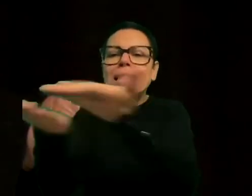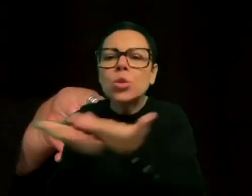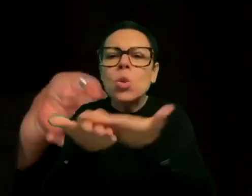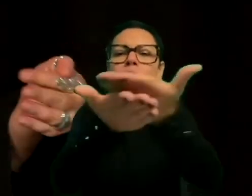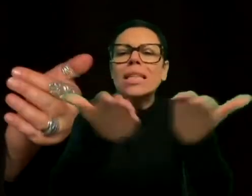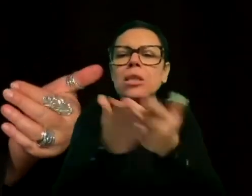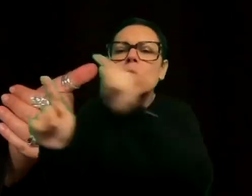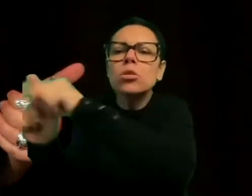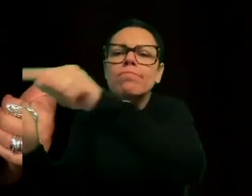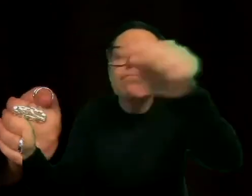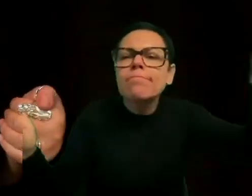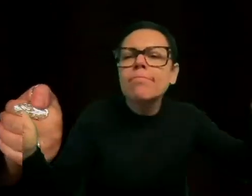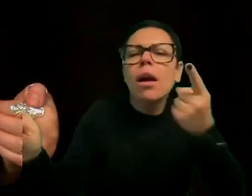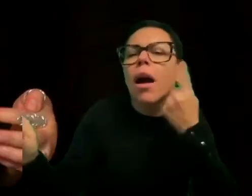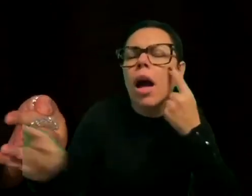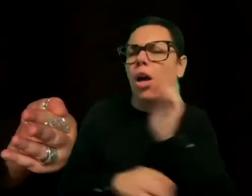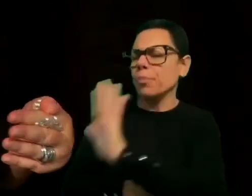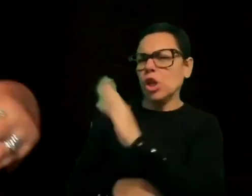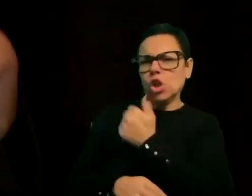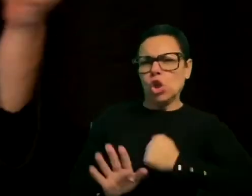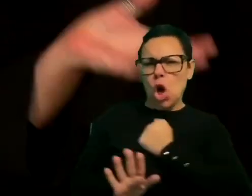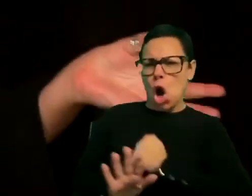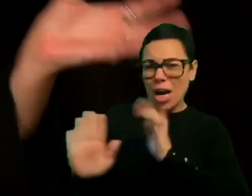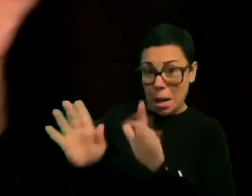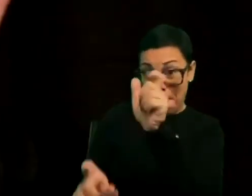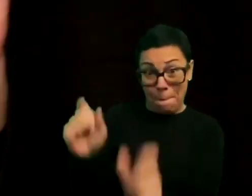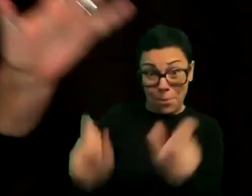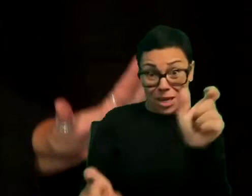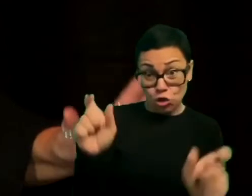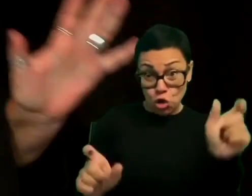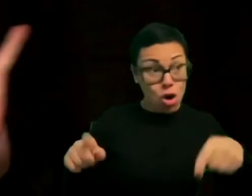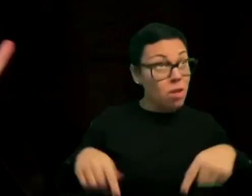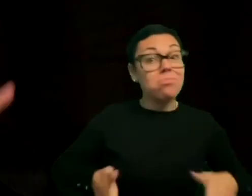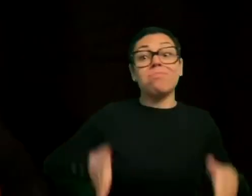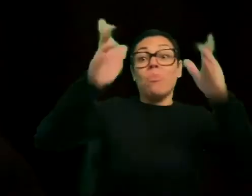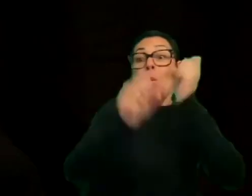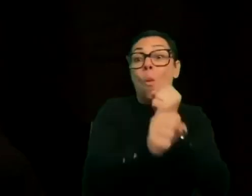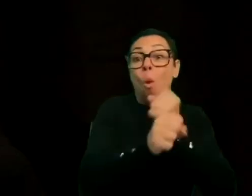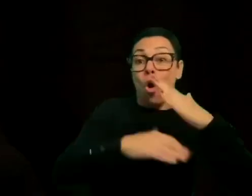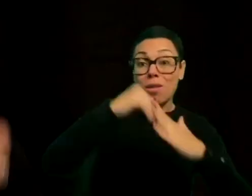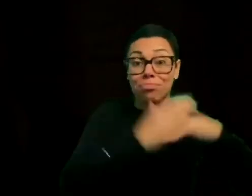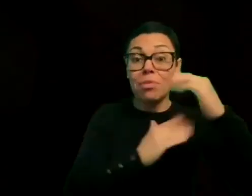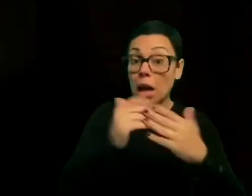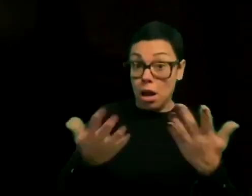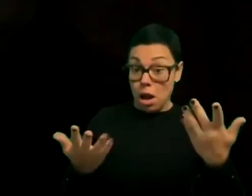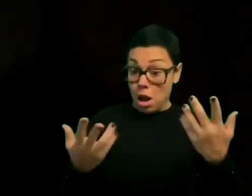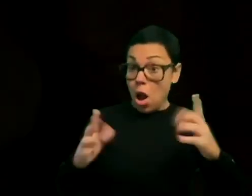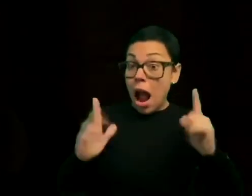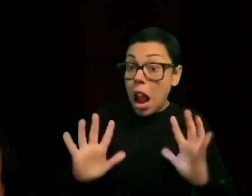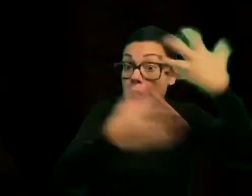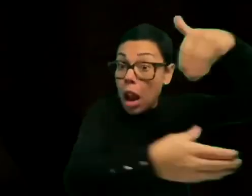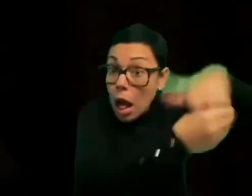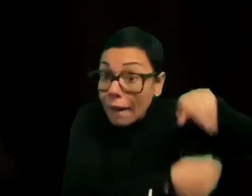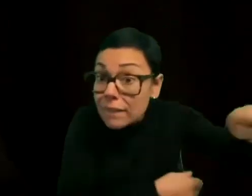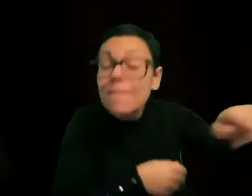there are people who build the building and people who use the building. Yeah, so you have to have both those who provide it. But in that